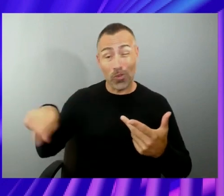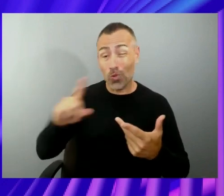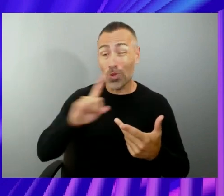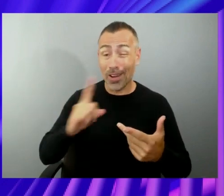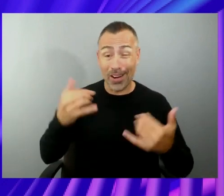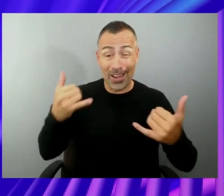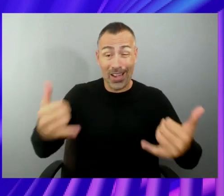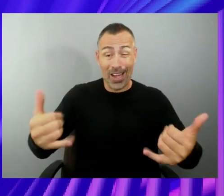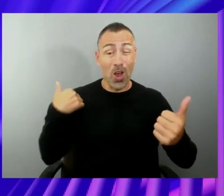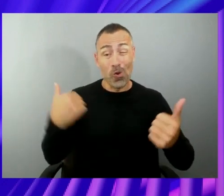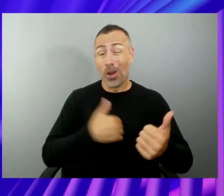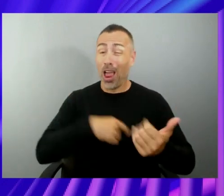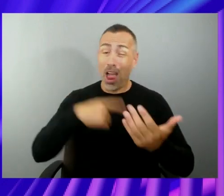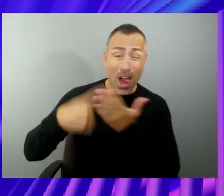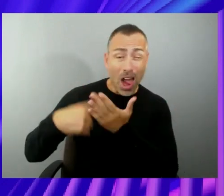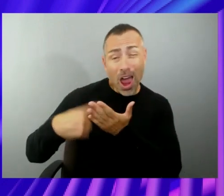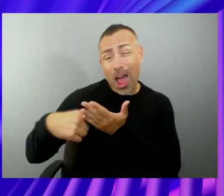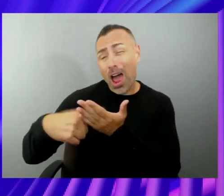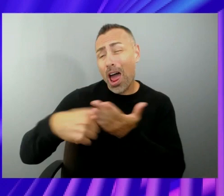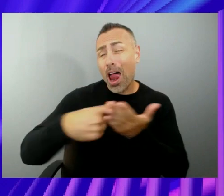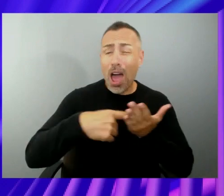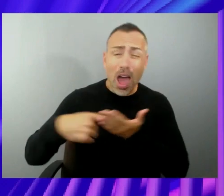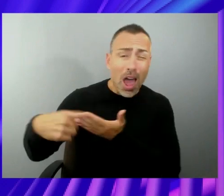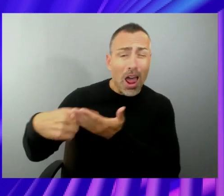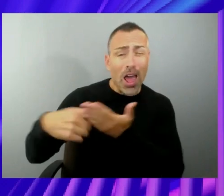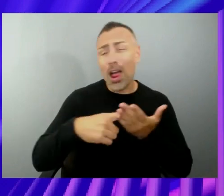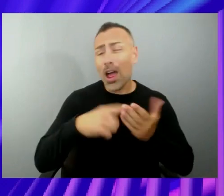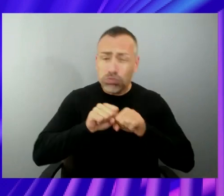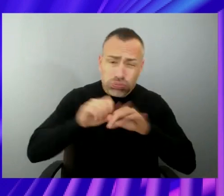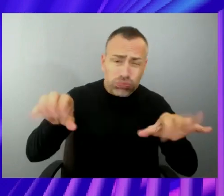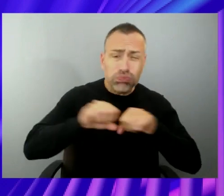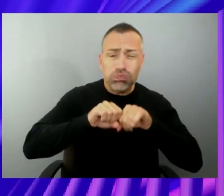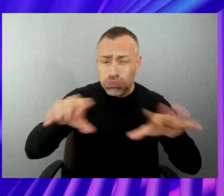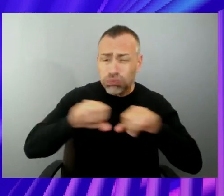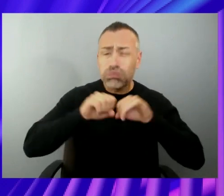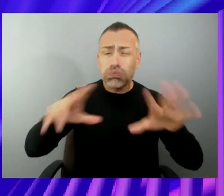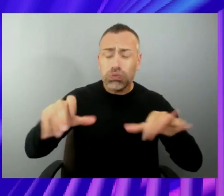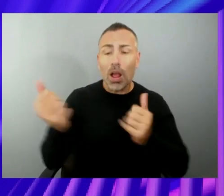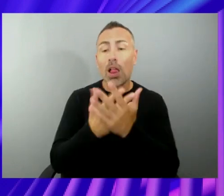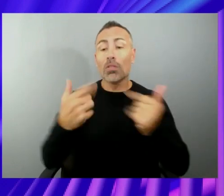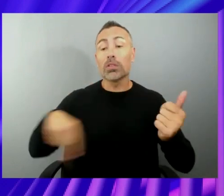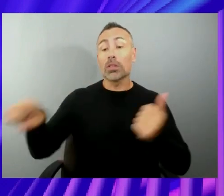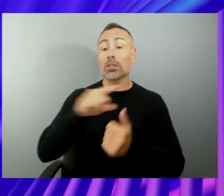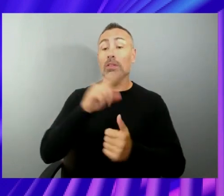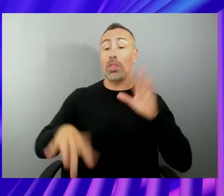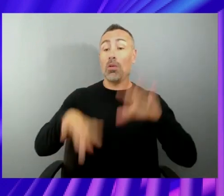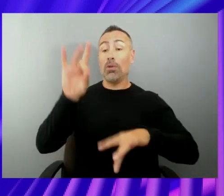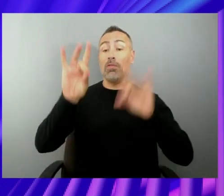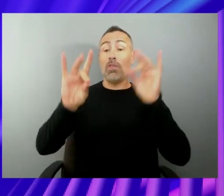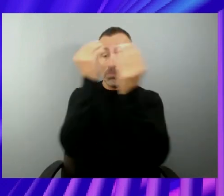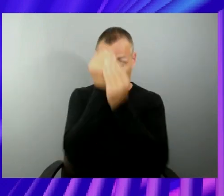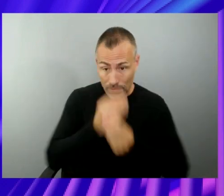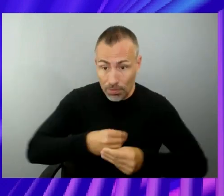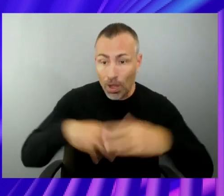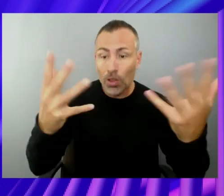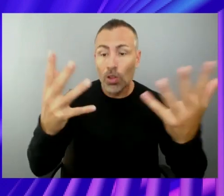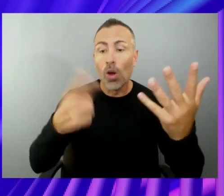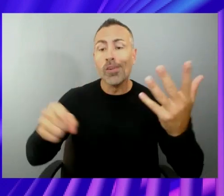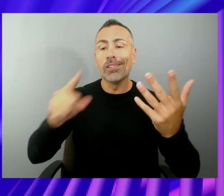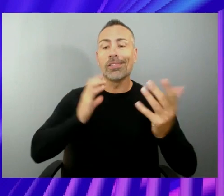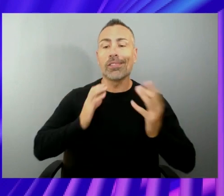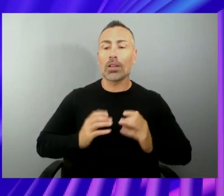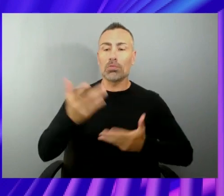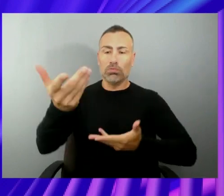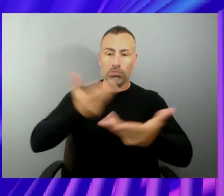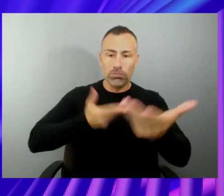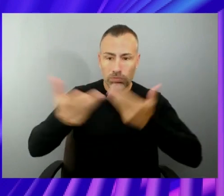be talking about the stuff that we're finding and engaging with and interacting with customers about some of the incidents that we see and what they can